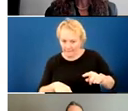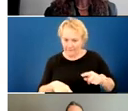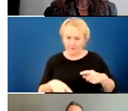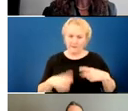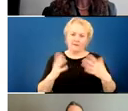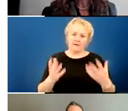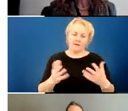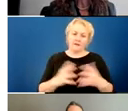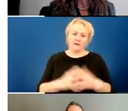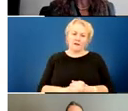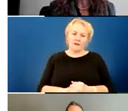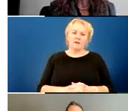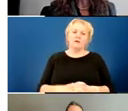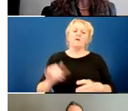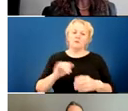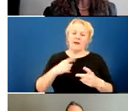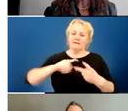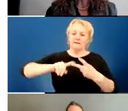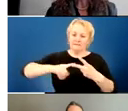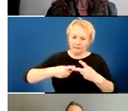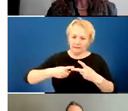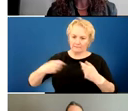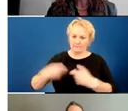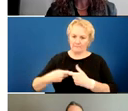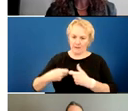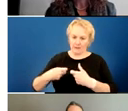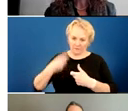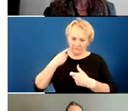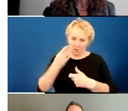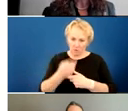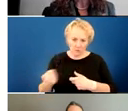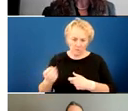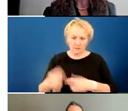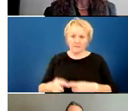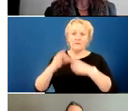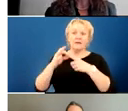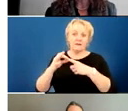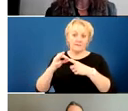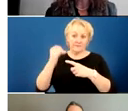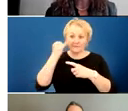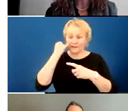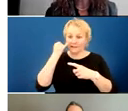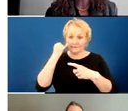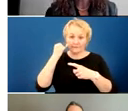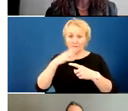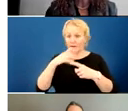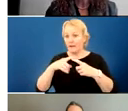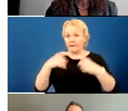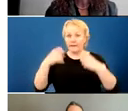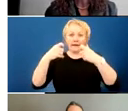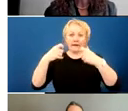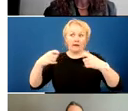Maintaining a backup battery for your durable medical equipment, especially if we're talking about your powered